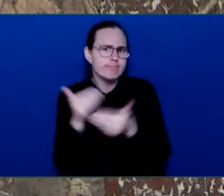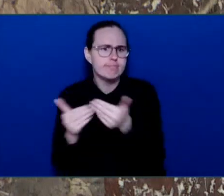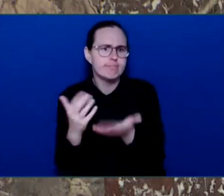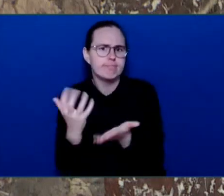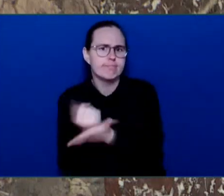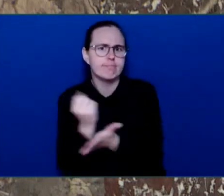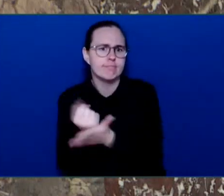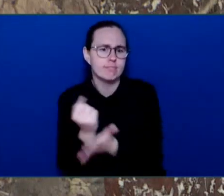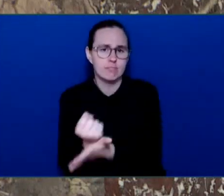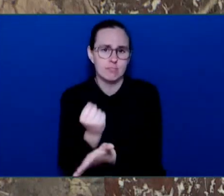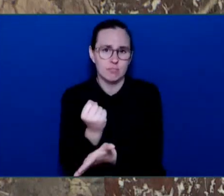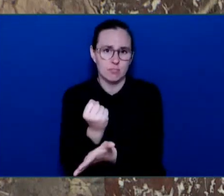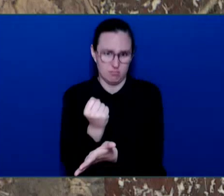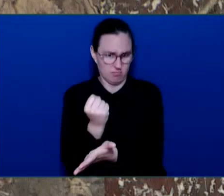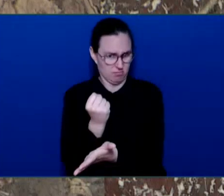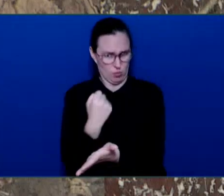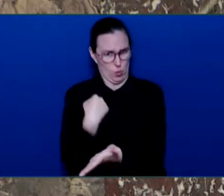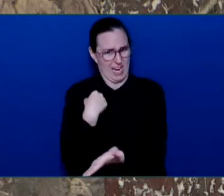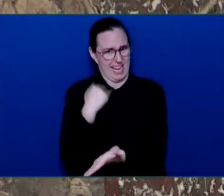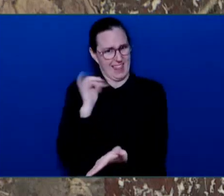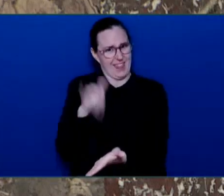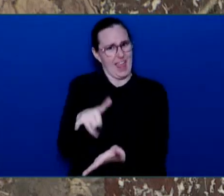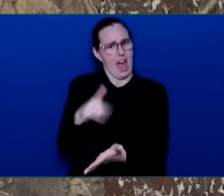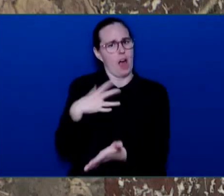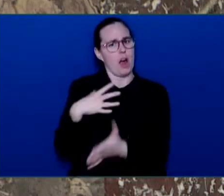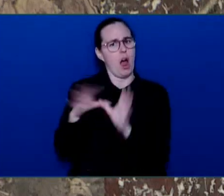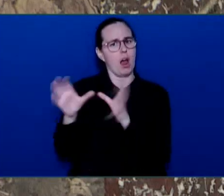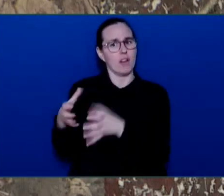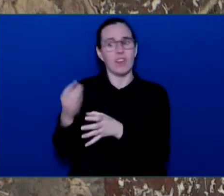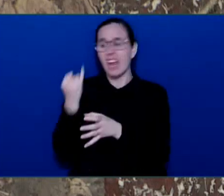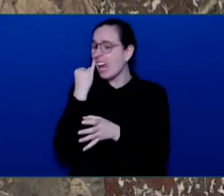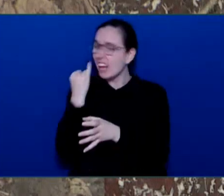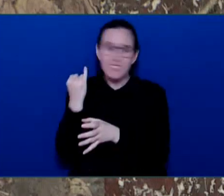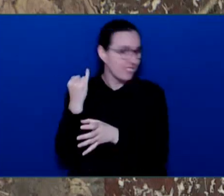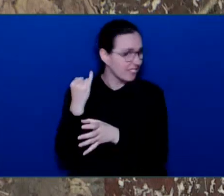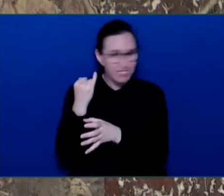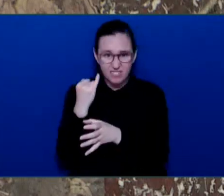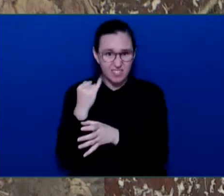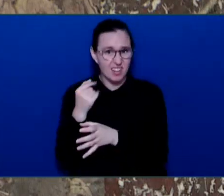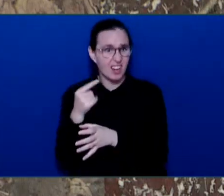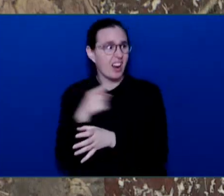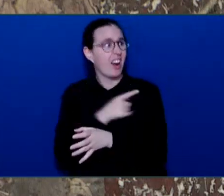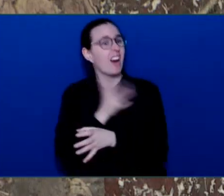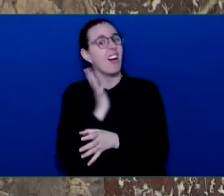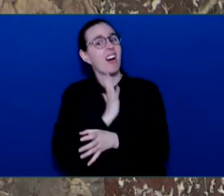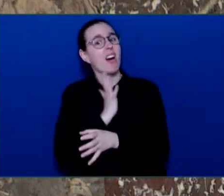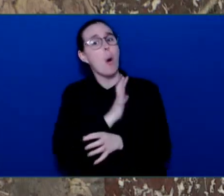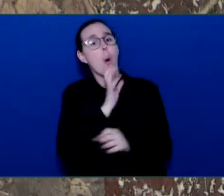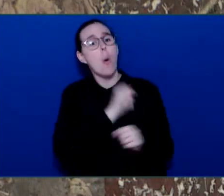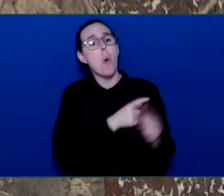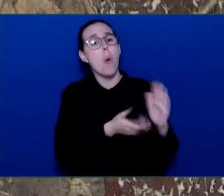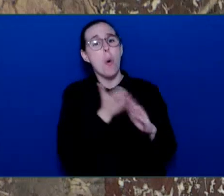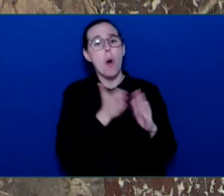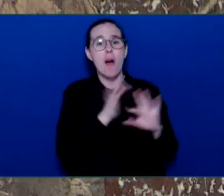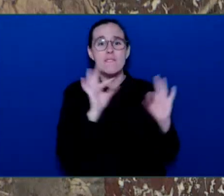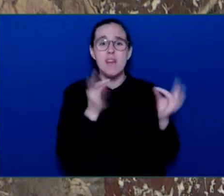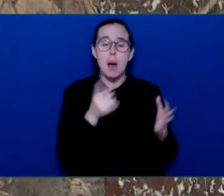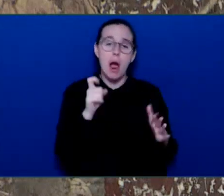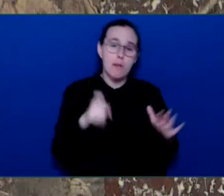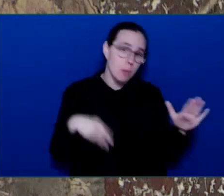for hydro. And there's only one party that is delivering on a clean